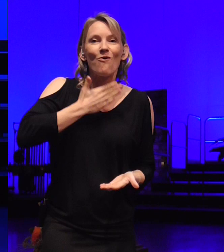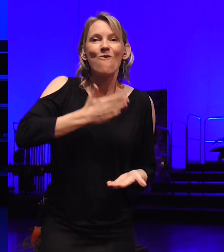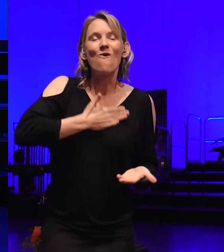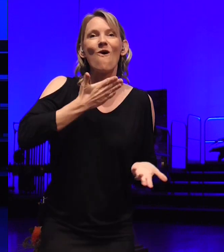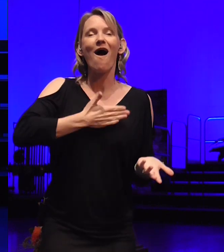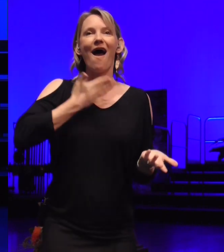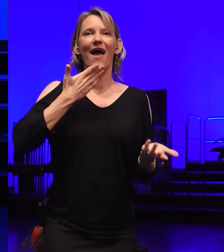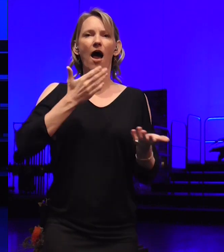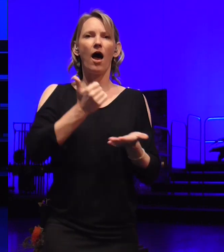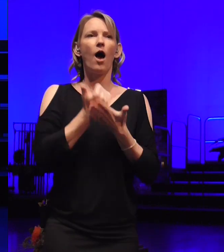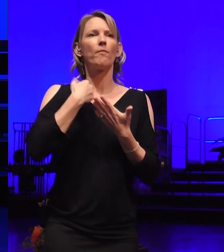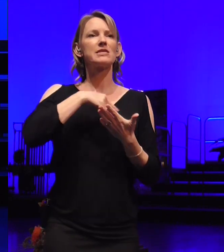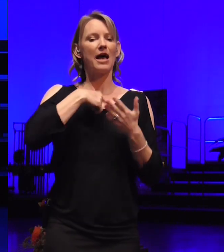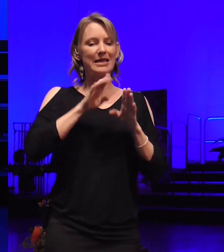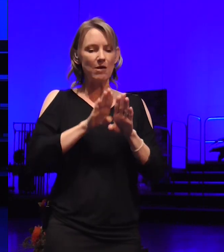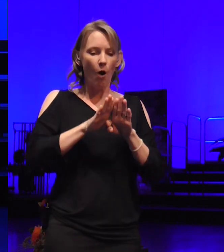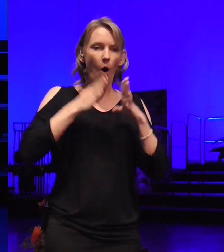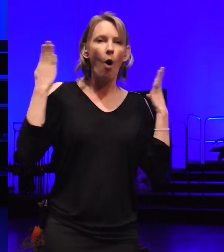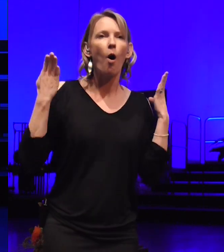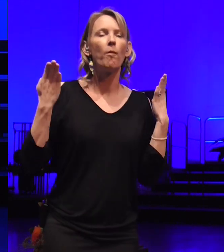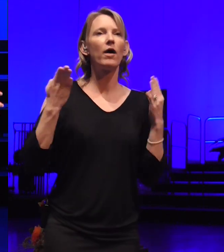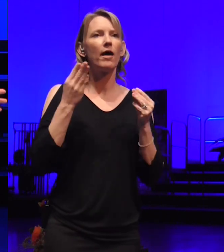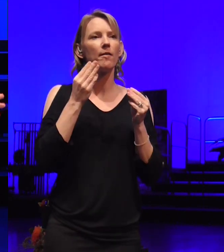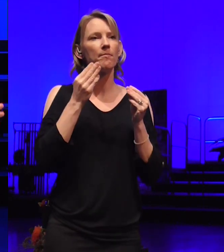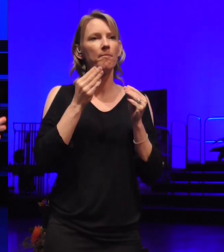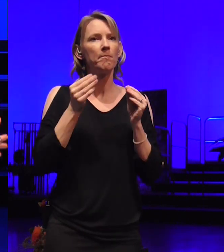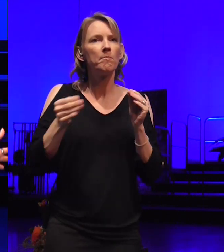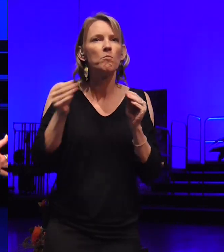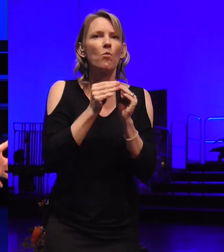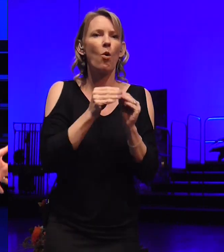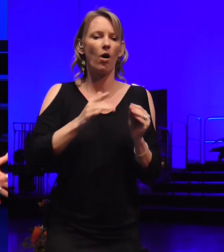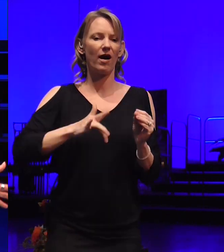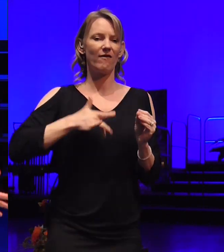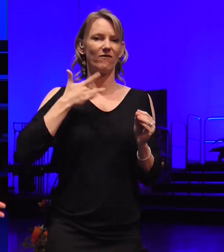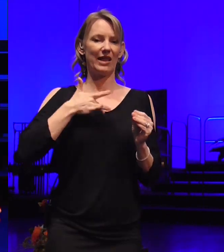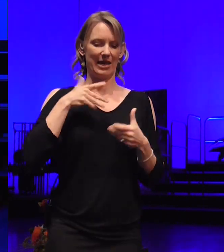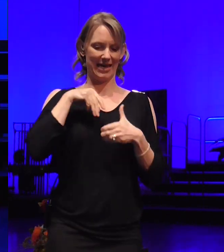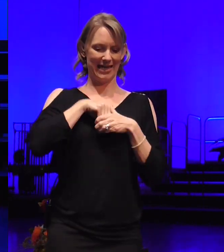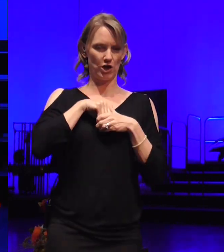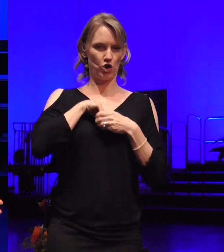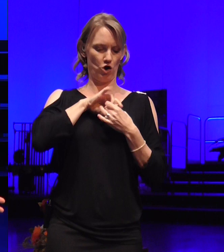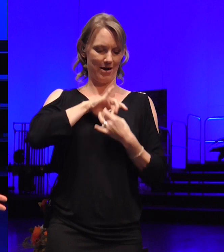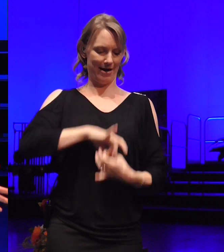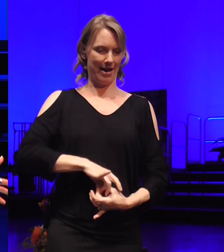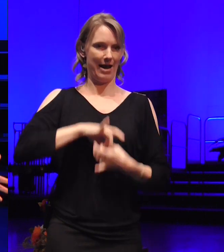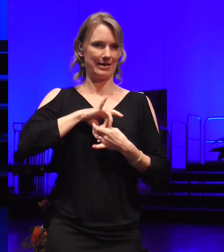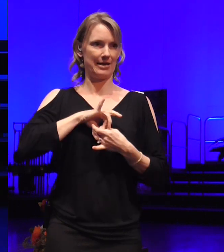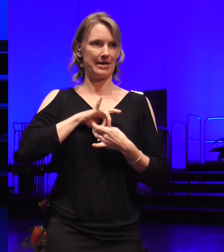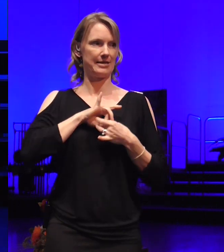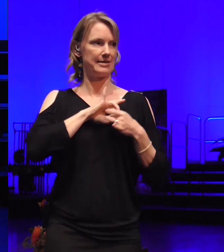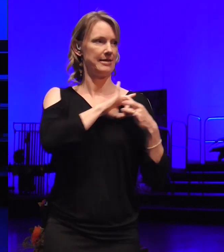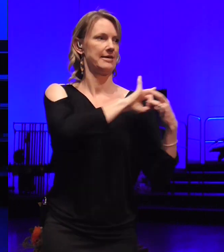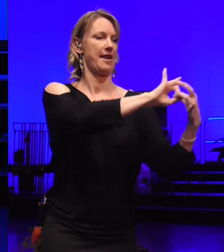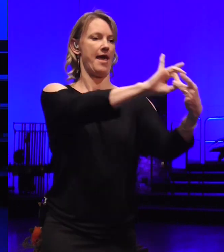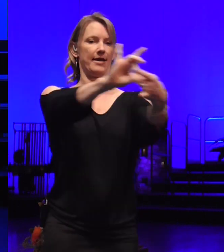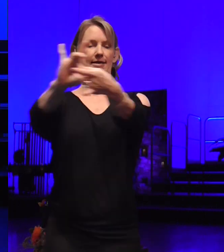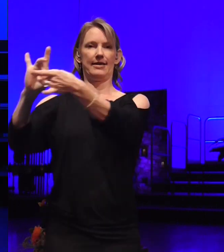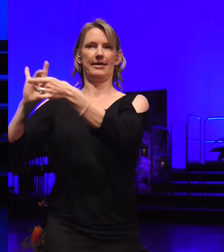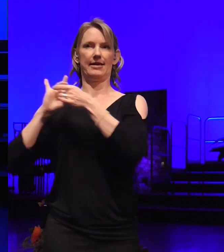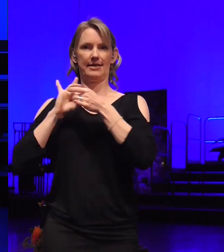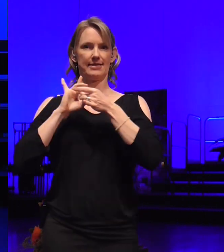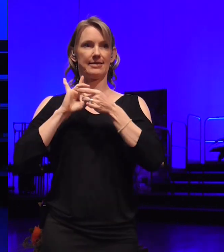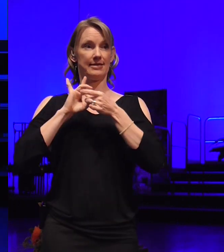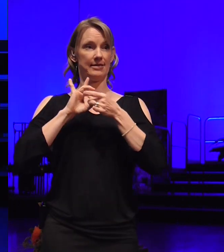us open to a greater and greater sense of interconnectedness with all of the world around